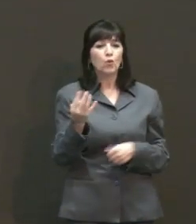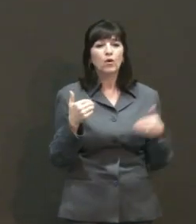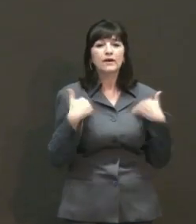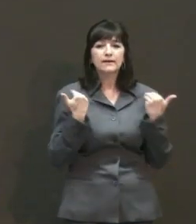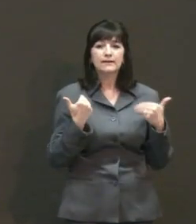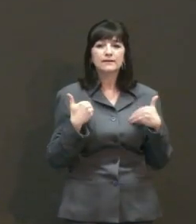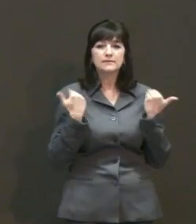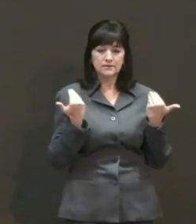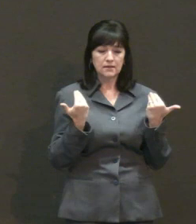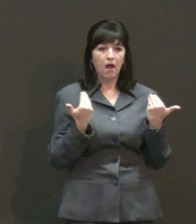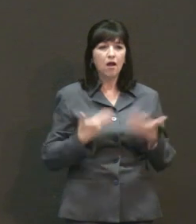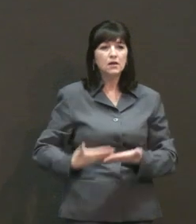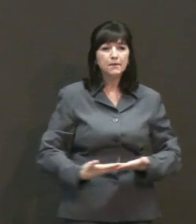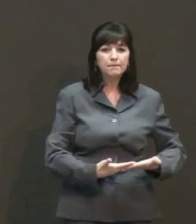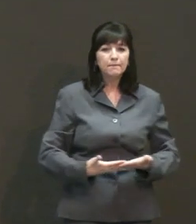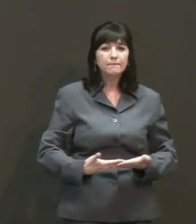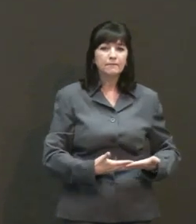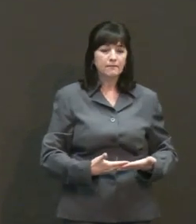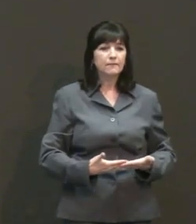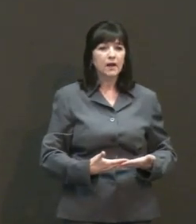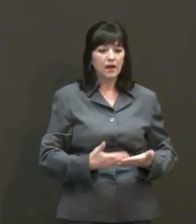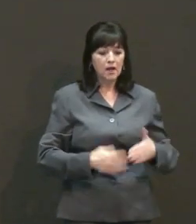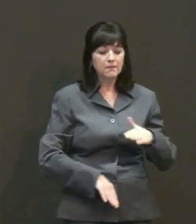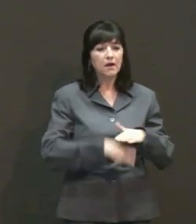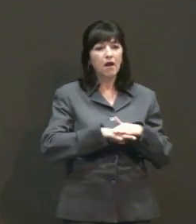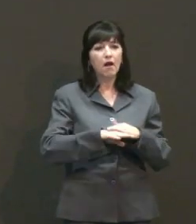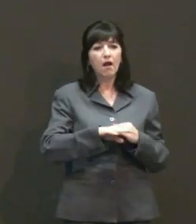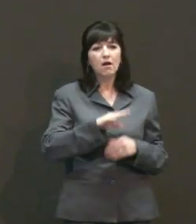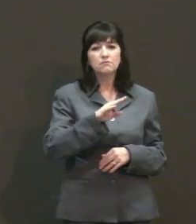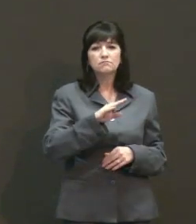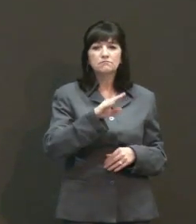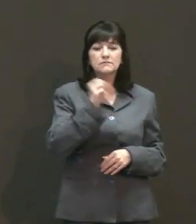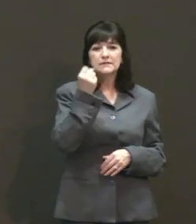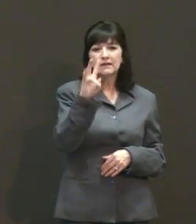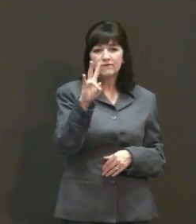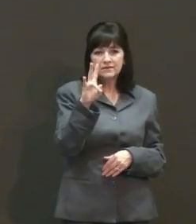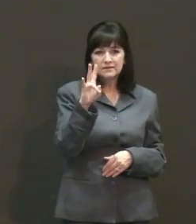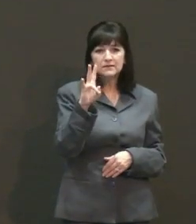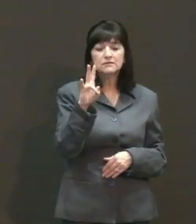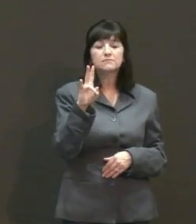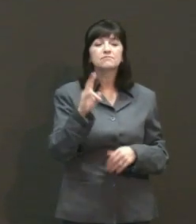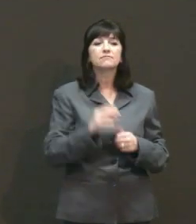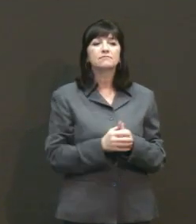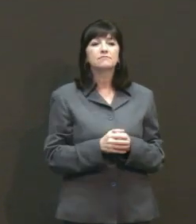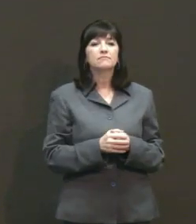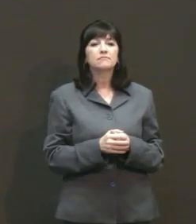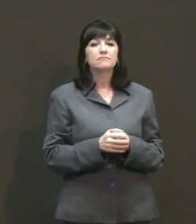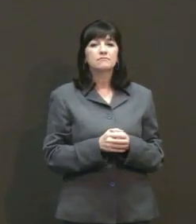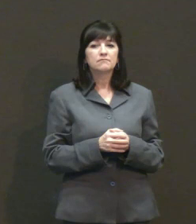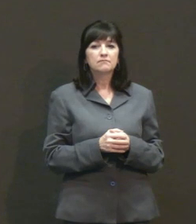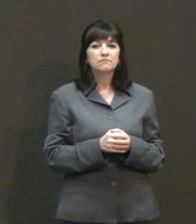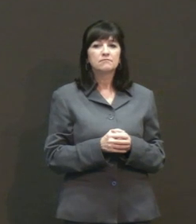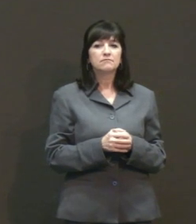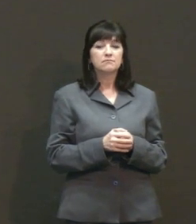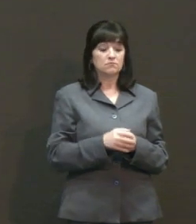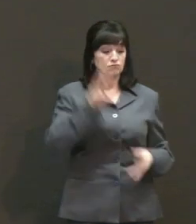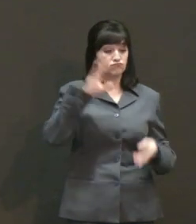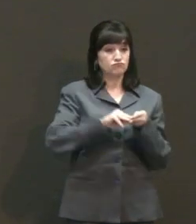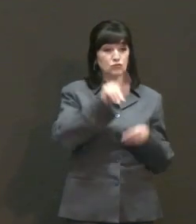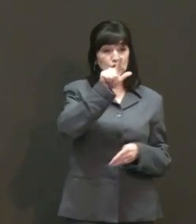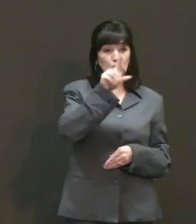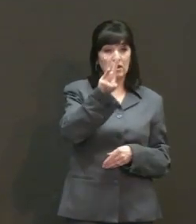younger infants and children up to age 17 there, and only 26